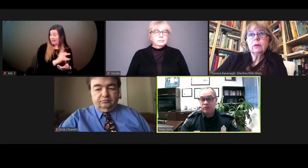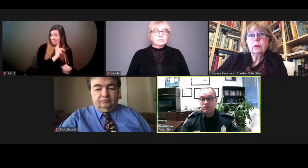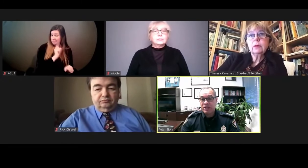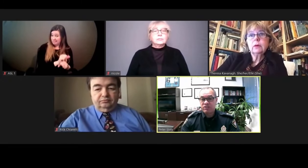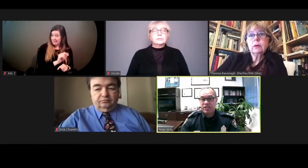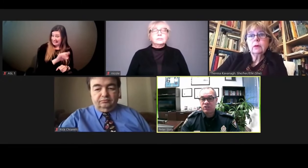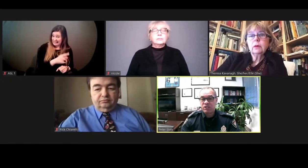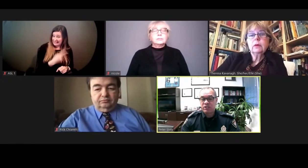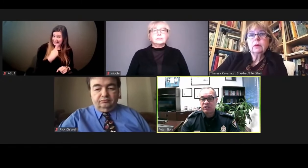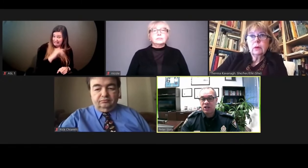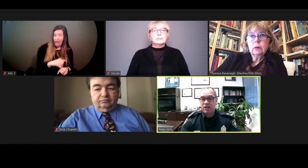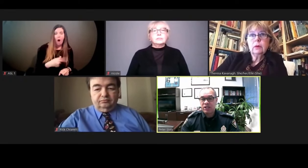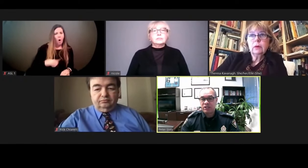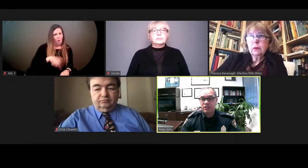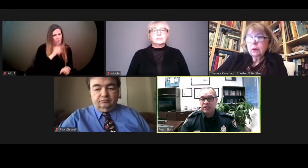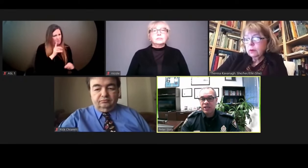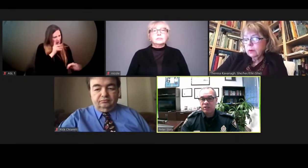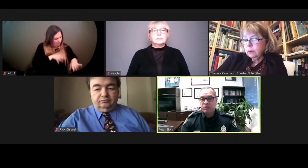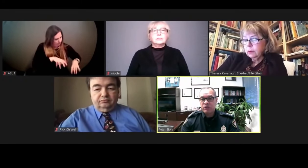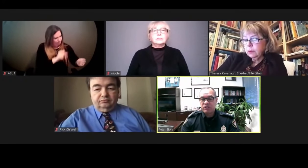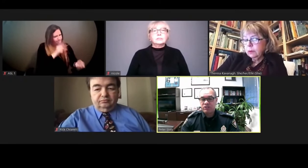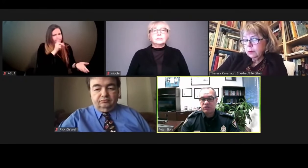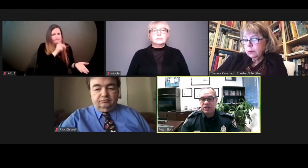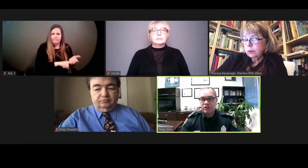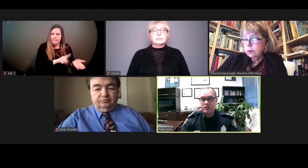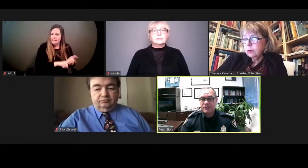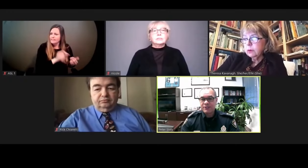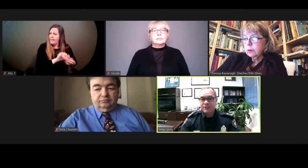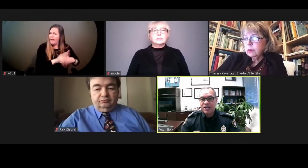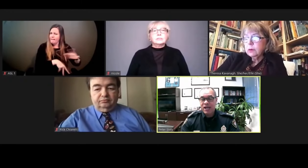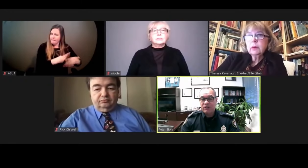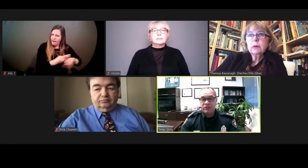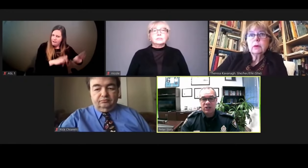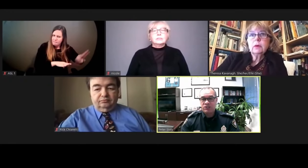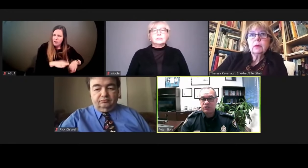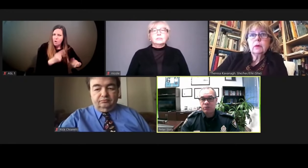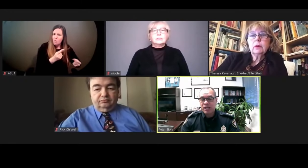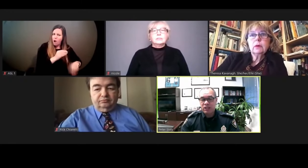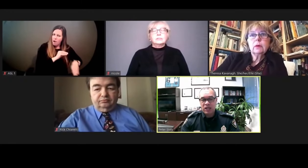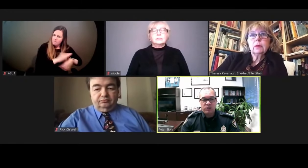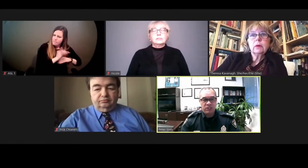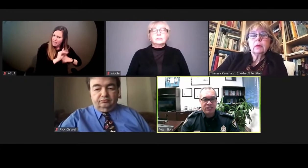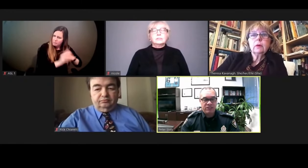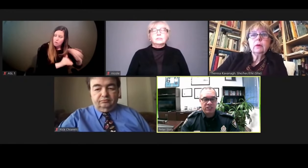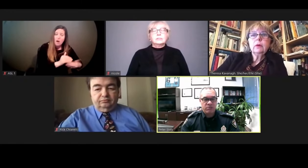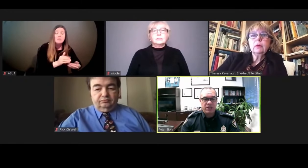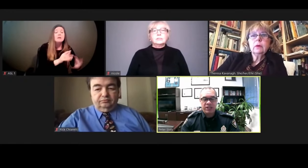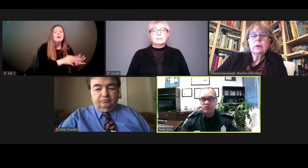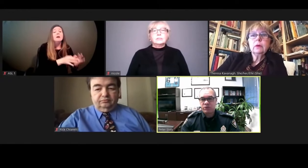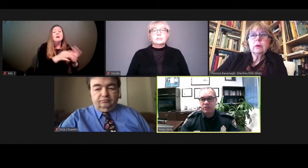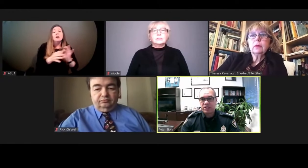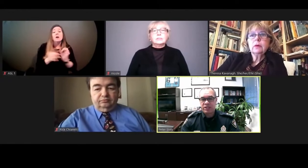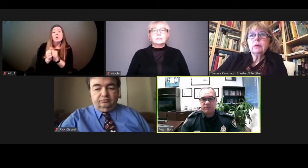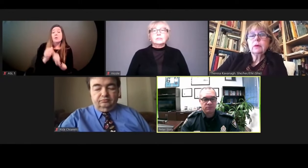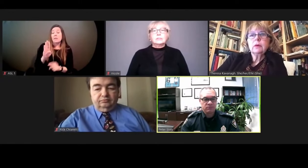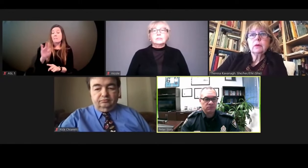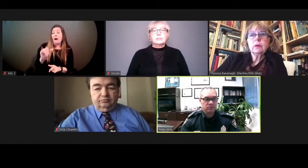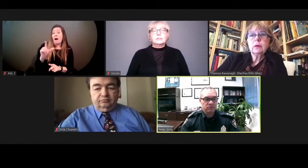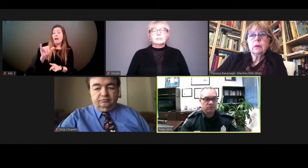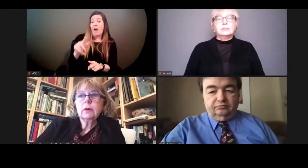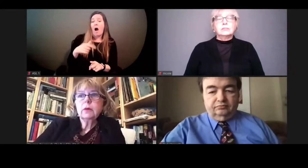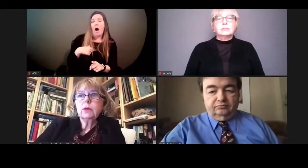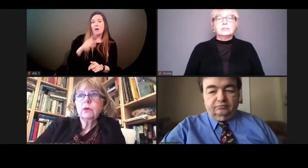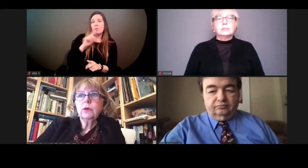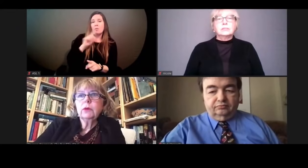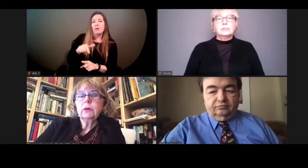do an investigation into the conduct and the processes around it. In regards to bylaw, I will leave that to Kim Ayette to speak to that.